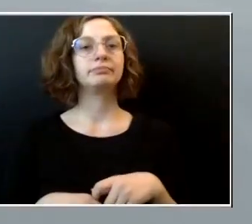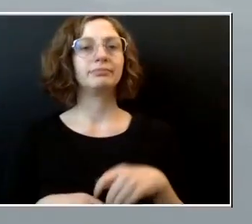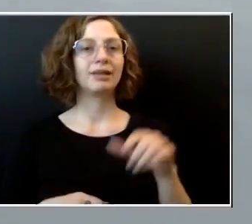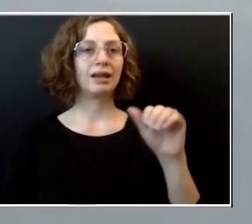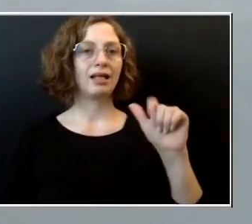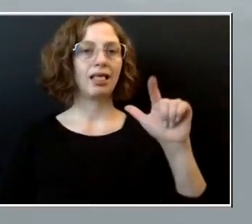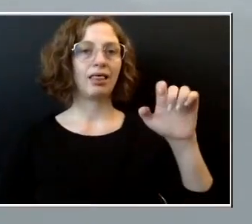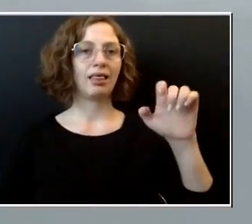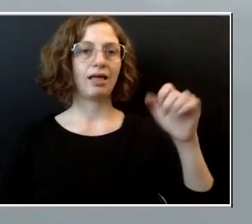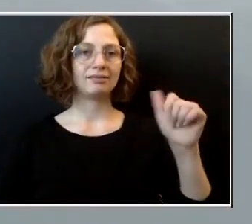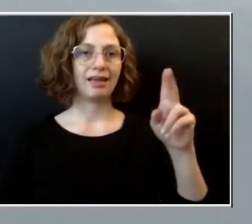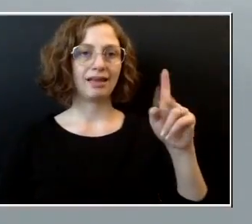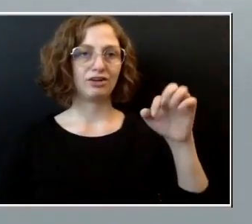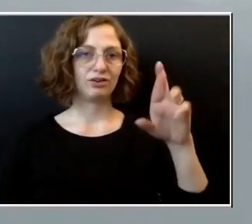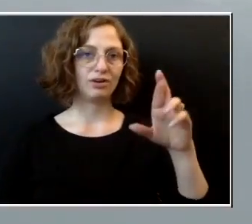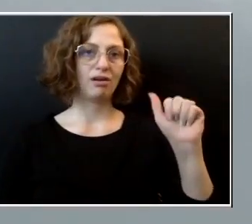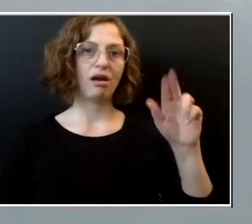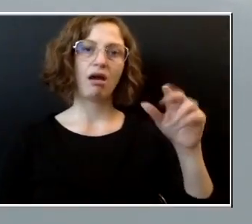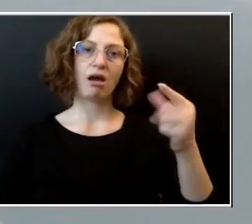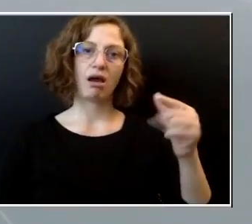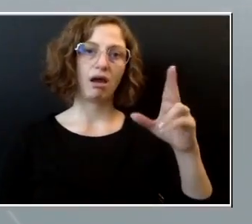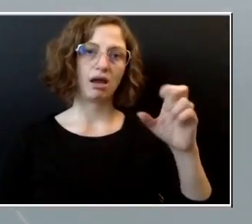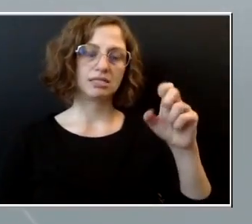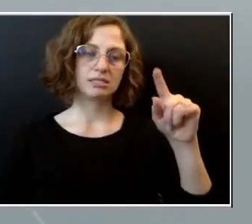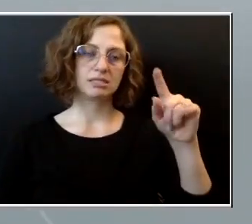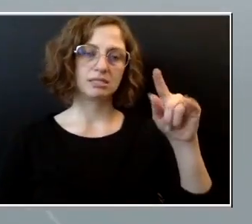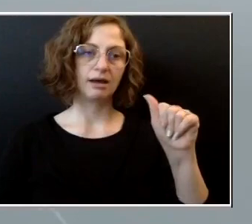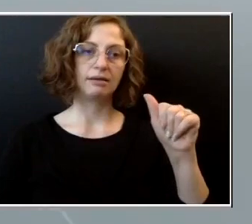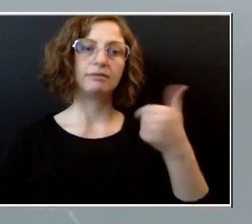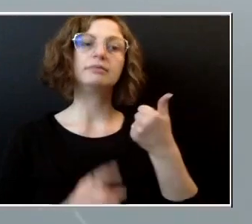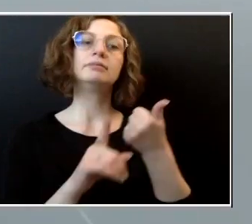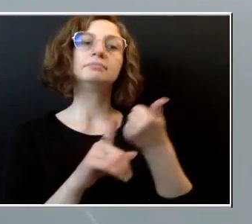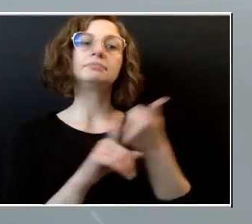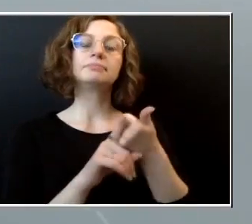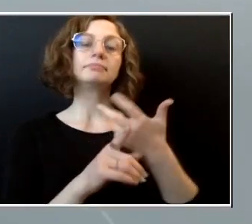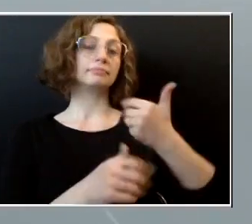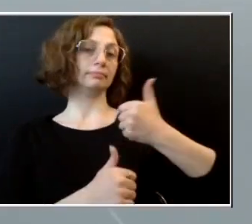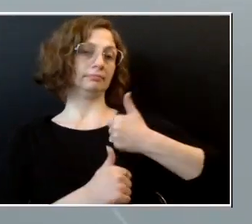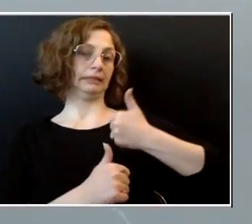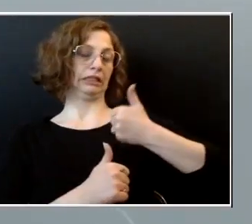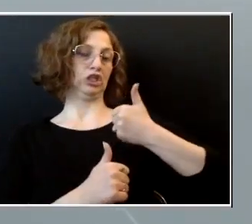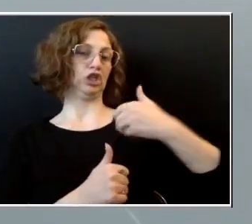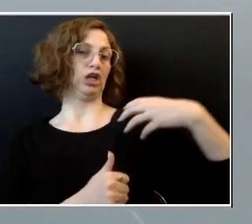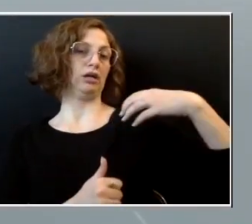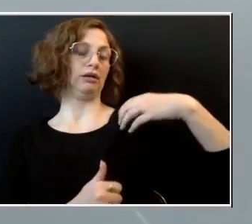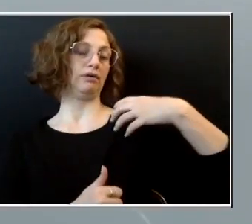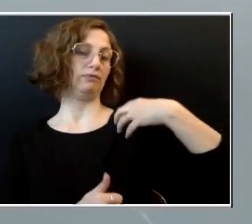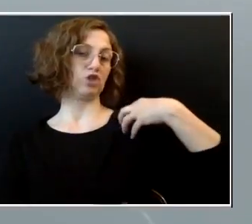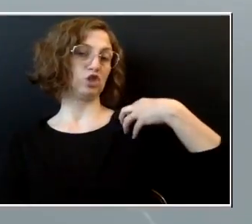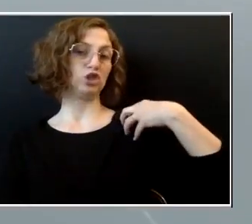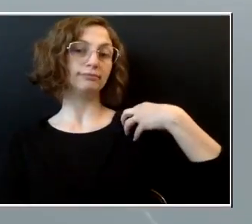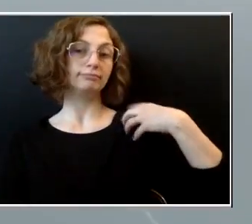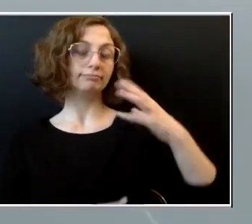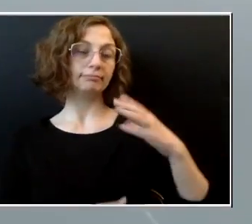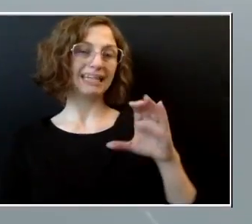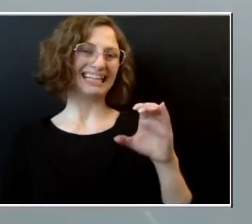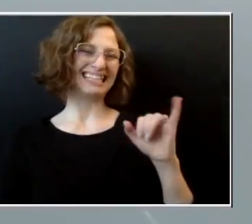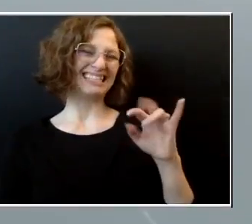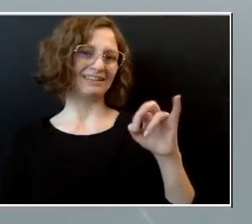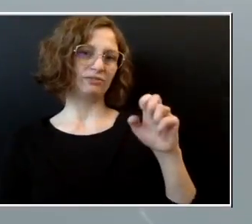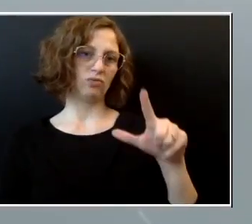Alexander Augusta. He was a military officer in the Civil War, and he